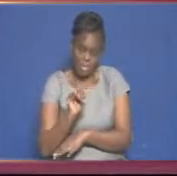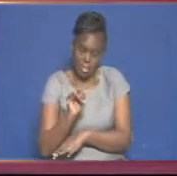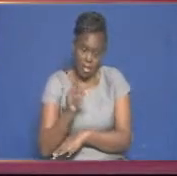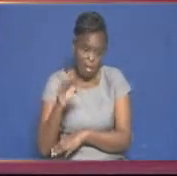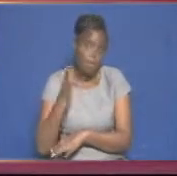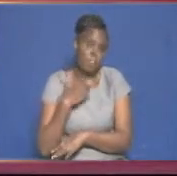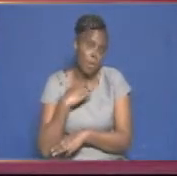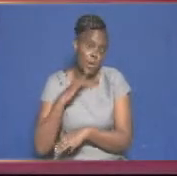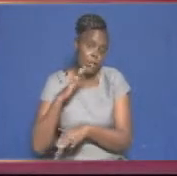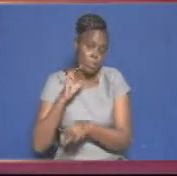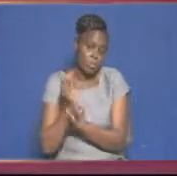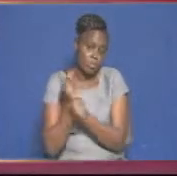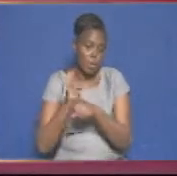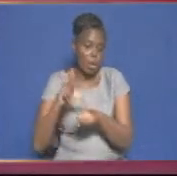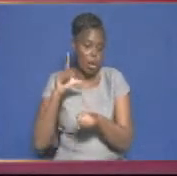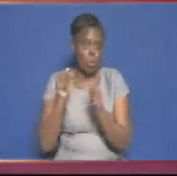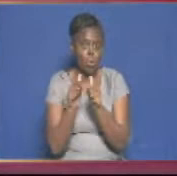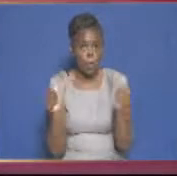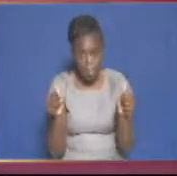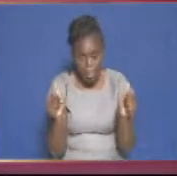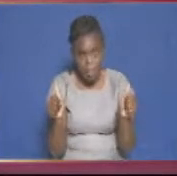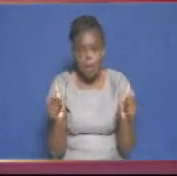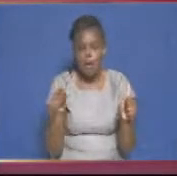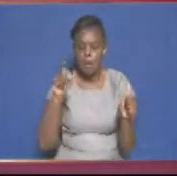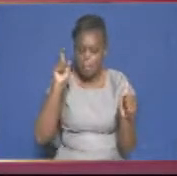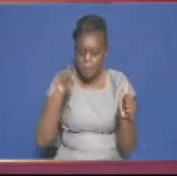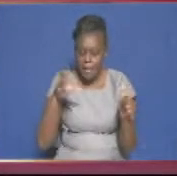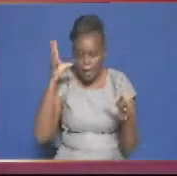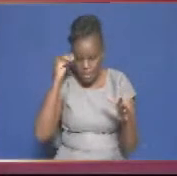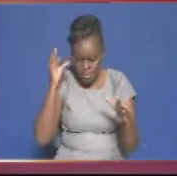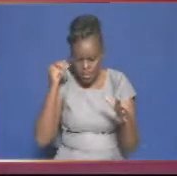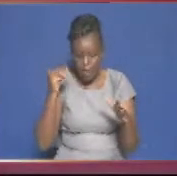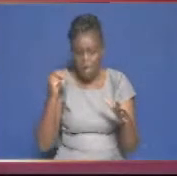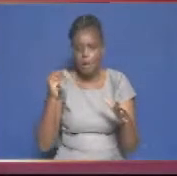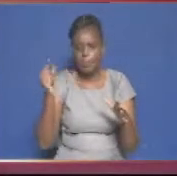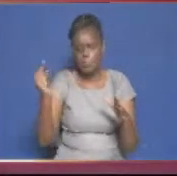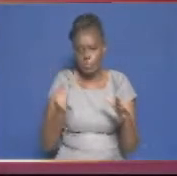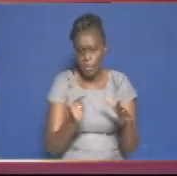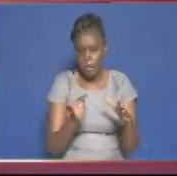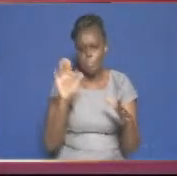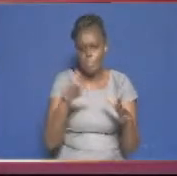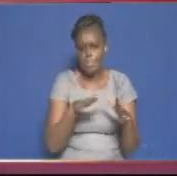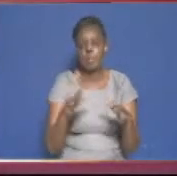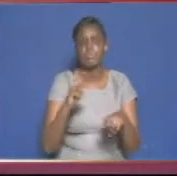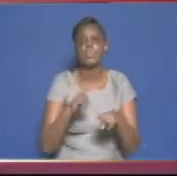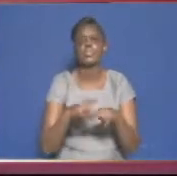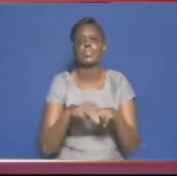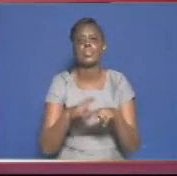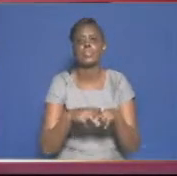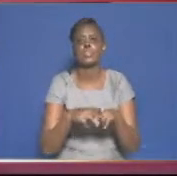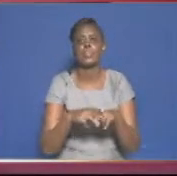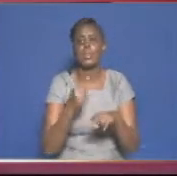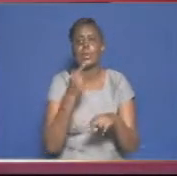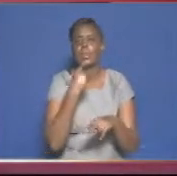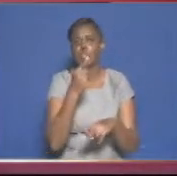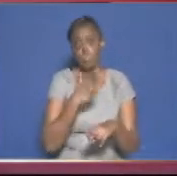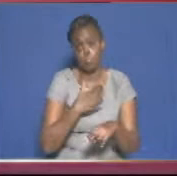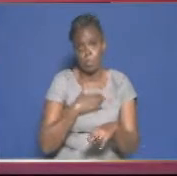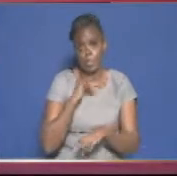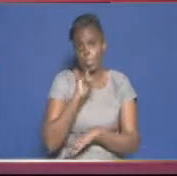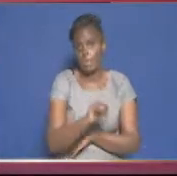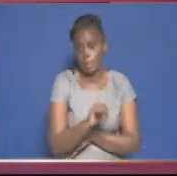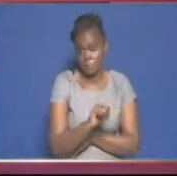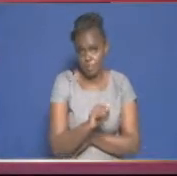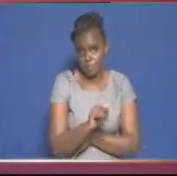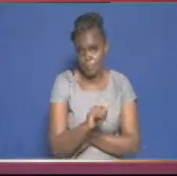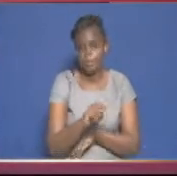you want to be a good legislator, Mr. Speaker, you must learn by attending parliamentary sittings. That's what he told me, Mr. Speaker.